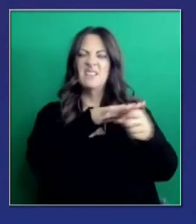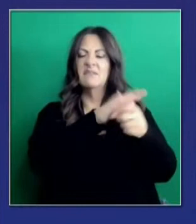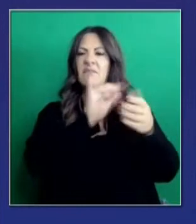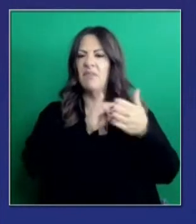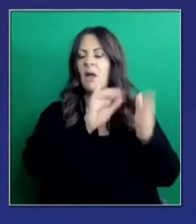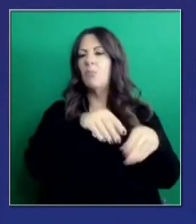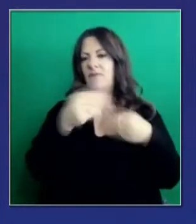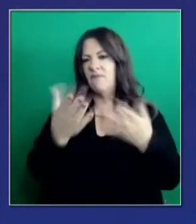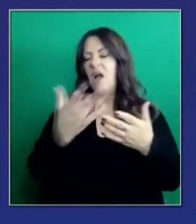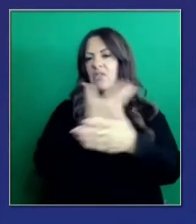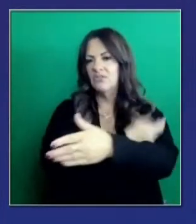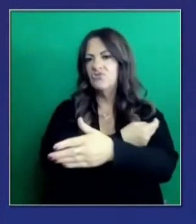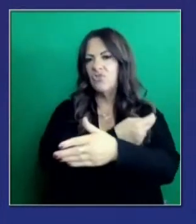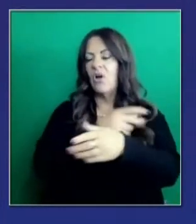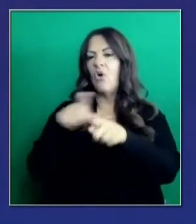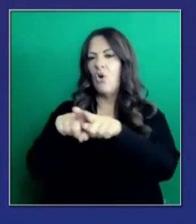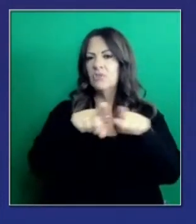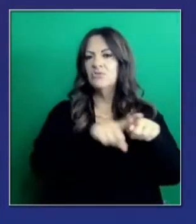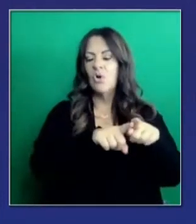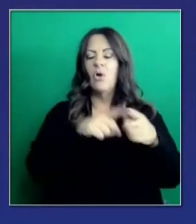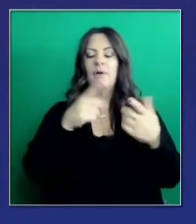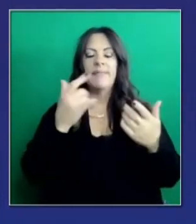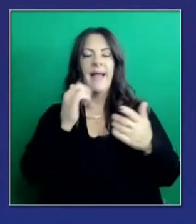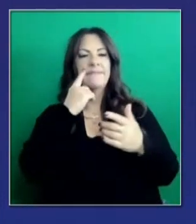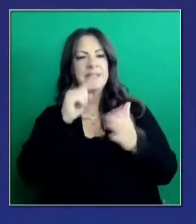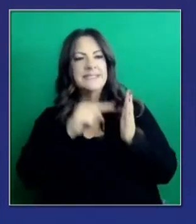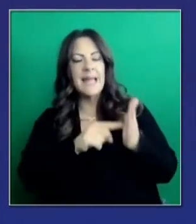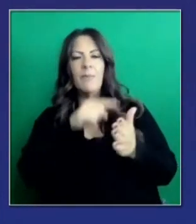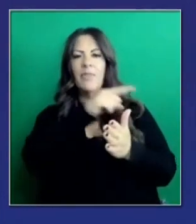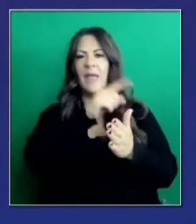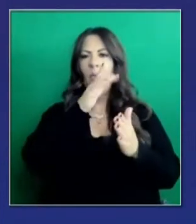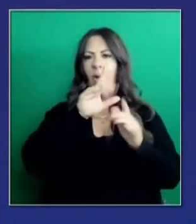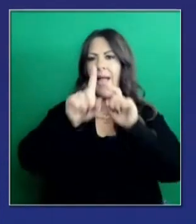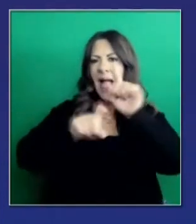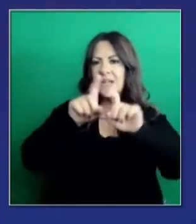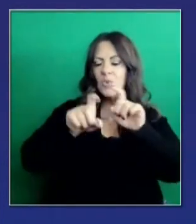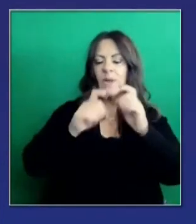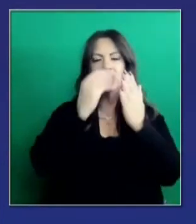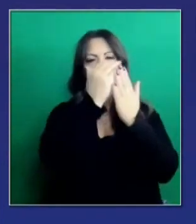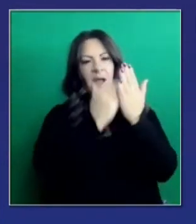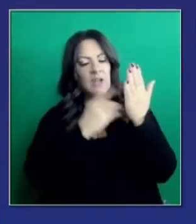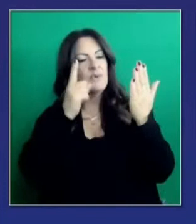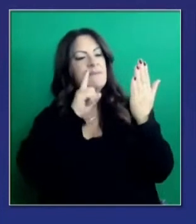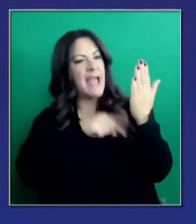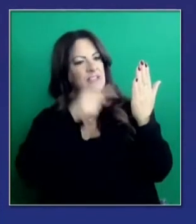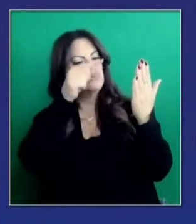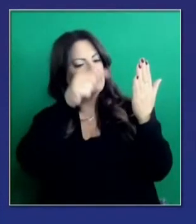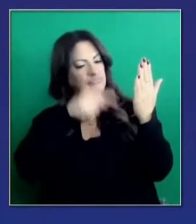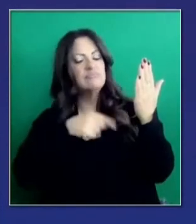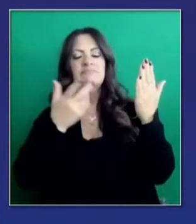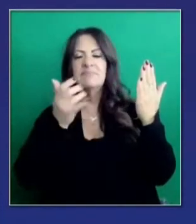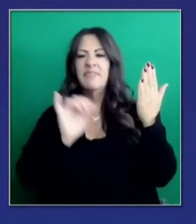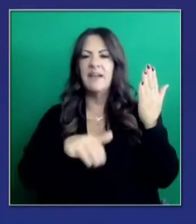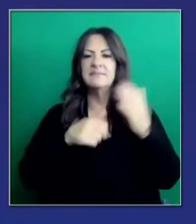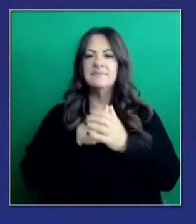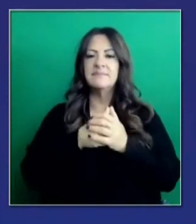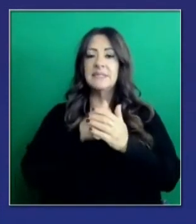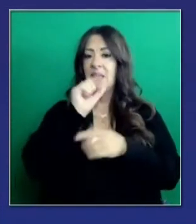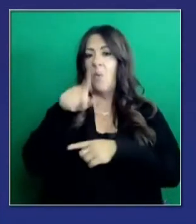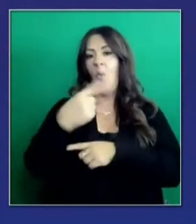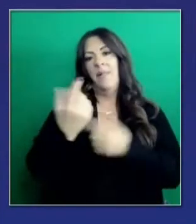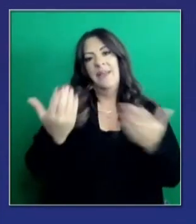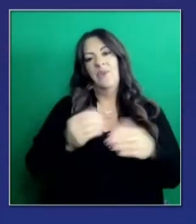paperwork and the prompted questions and the old systems that many states, not just the state of California,